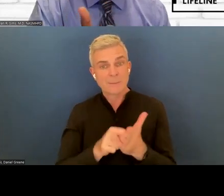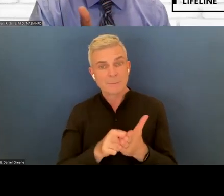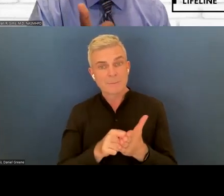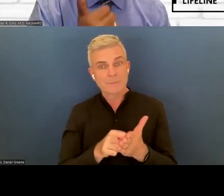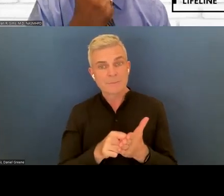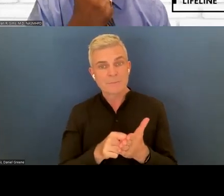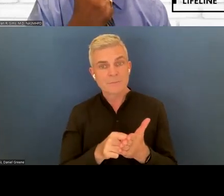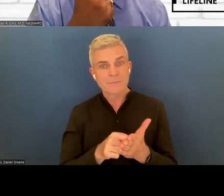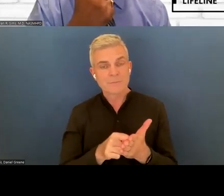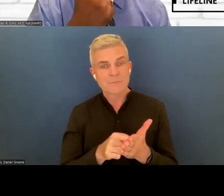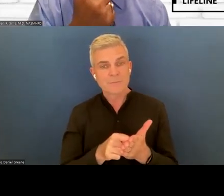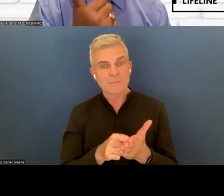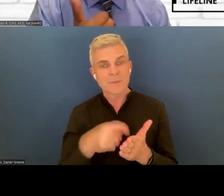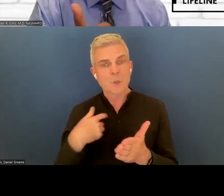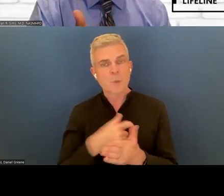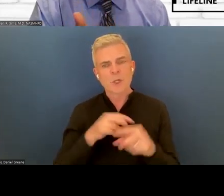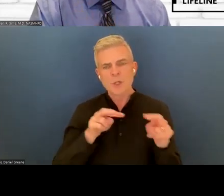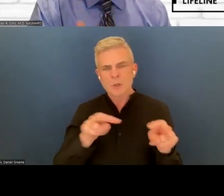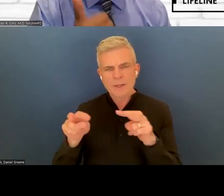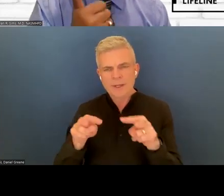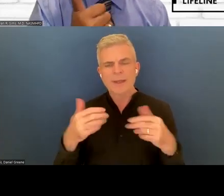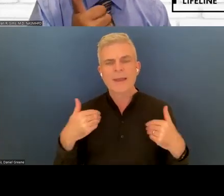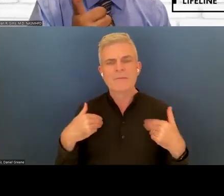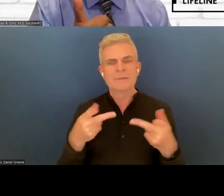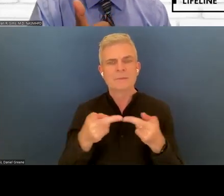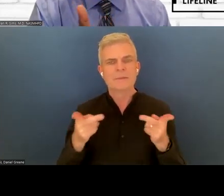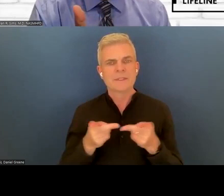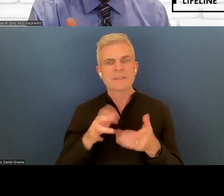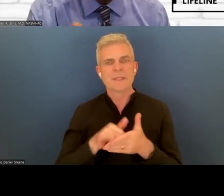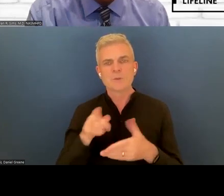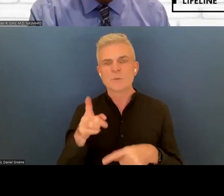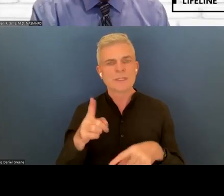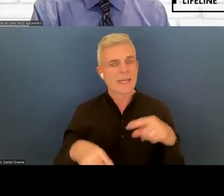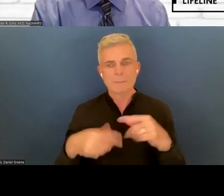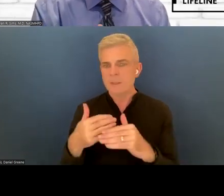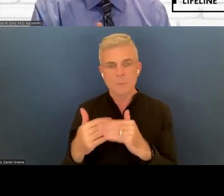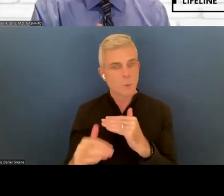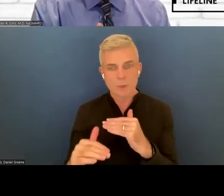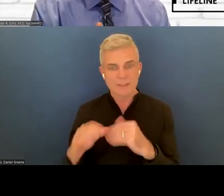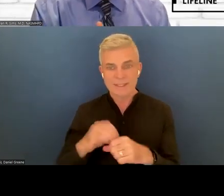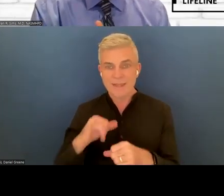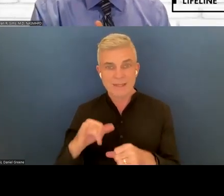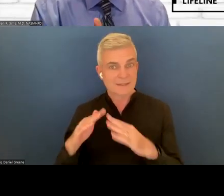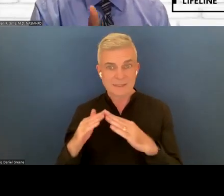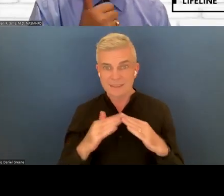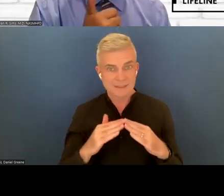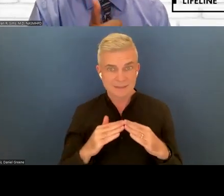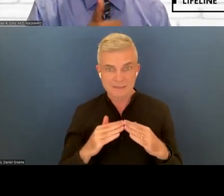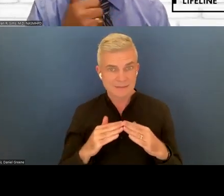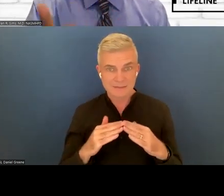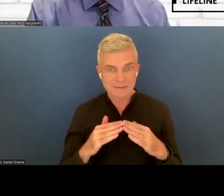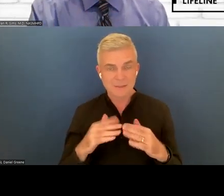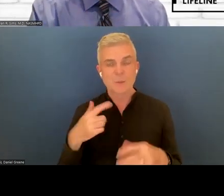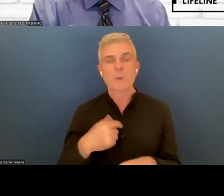we are looking at having a place where you could not even be born in that city. We had